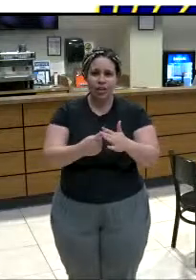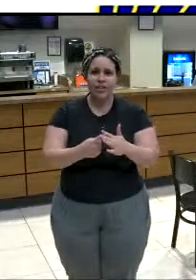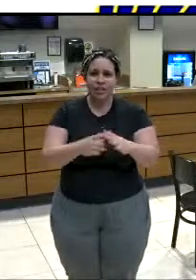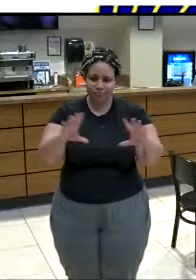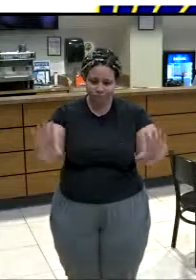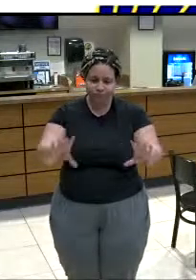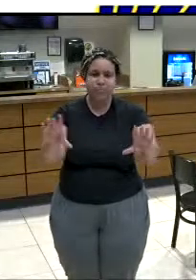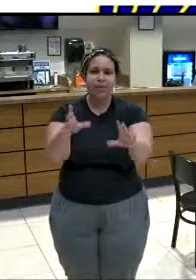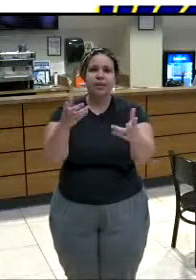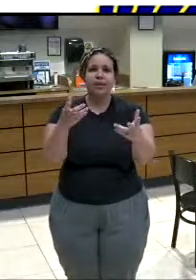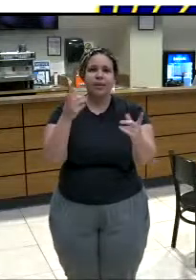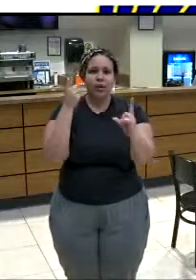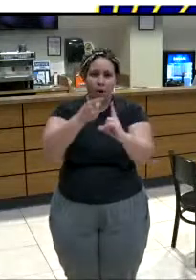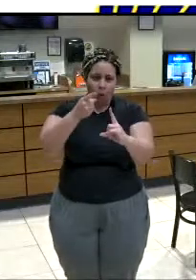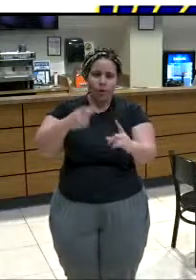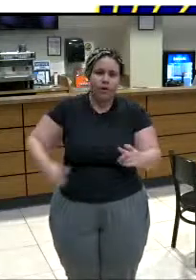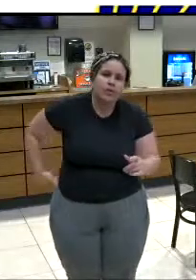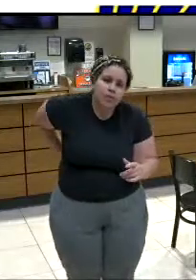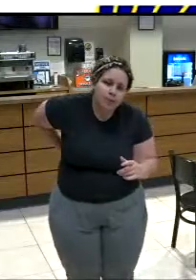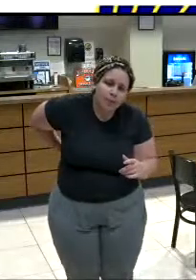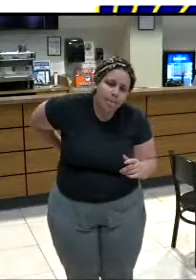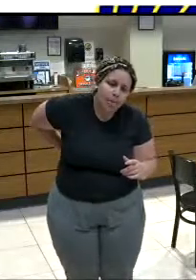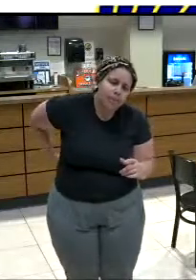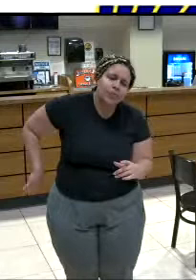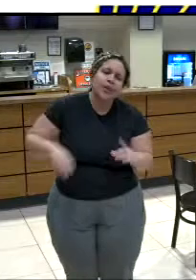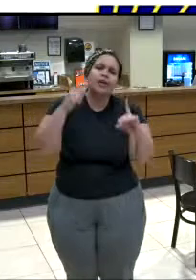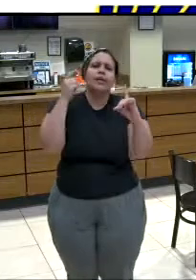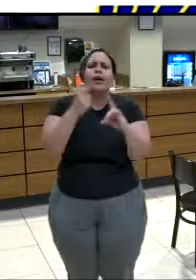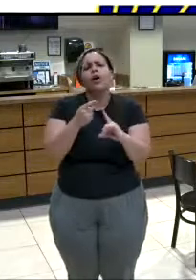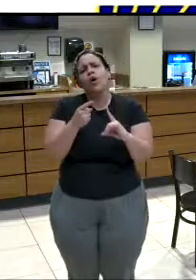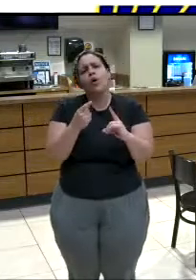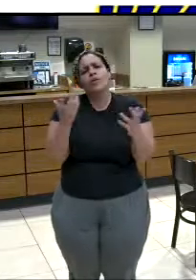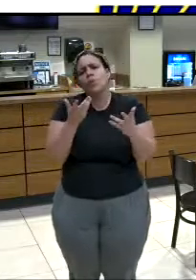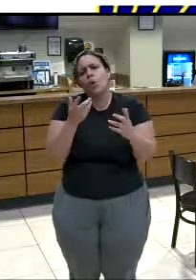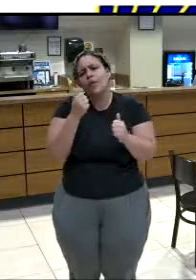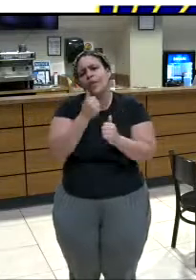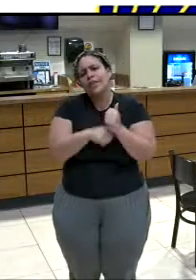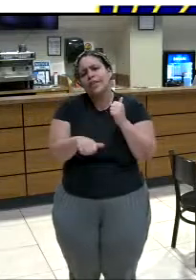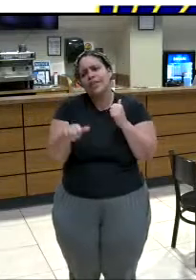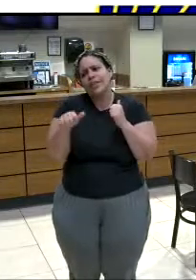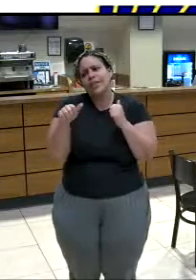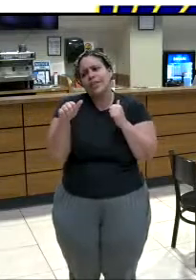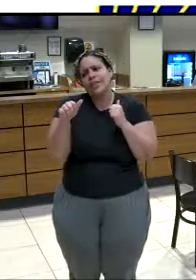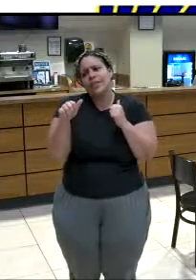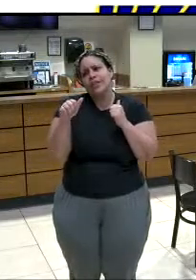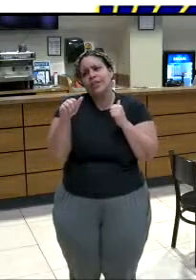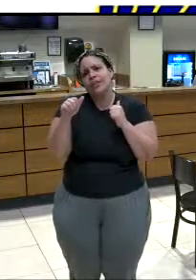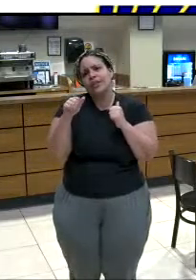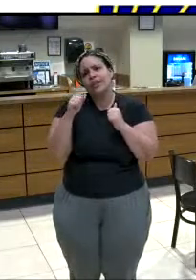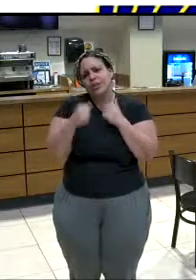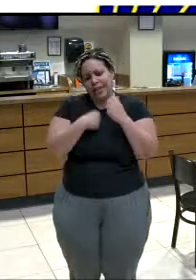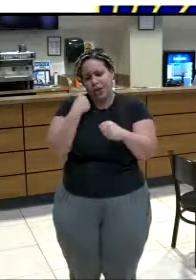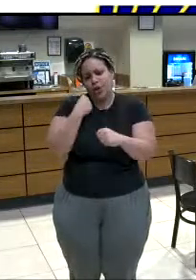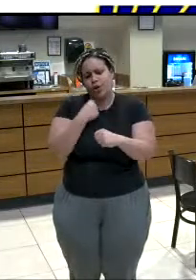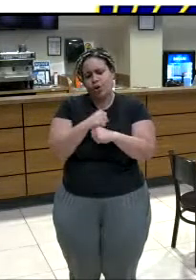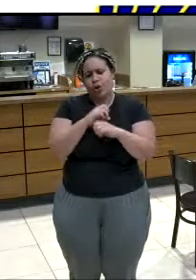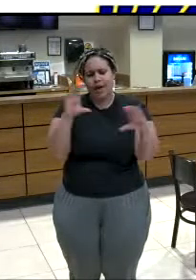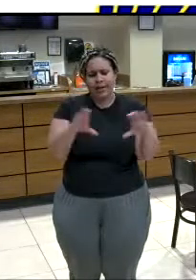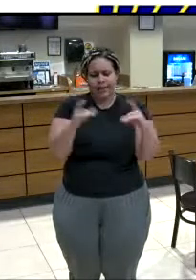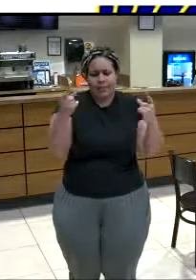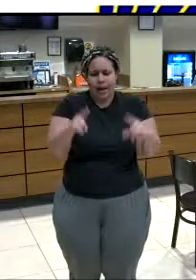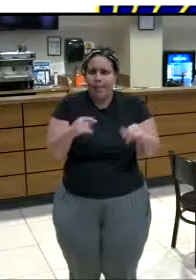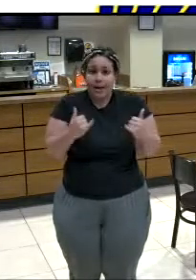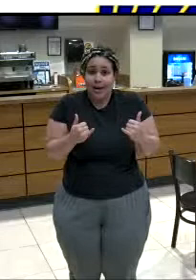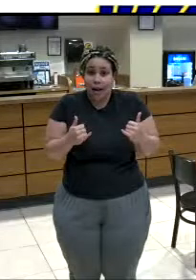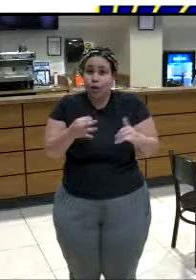track? What's the goal for each of those years? And what activities are taking place right now? So that is coming.